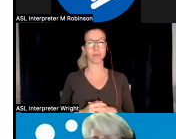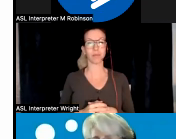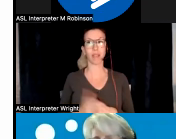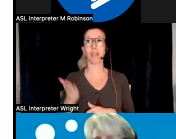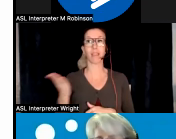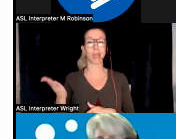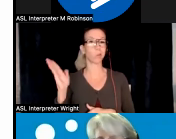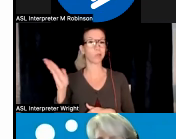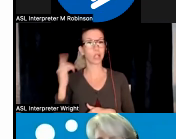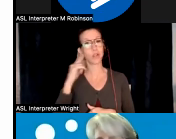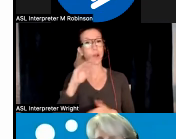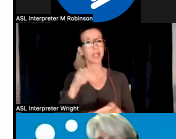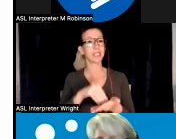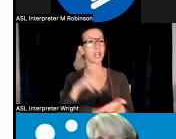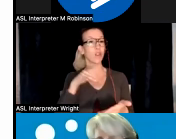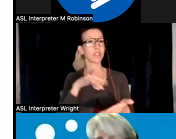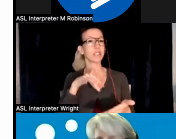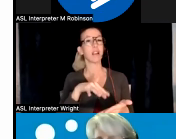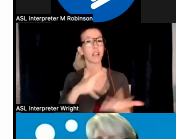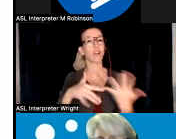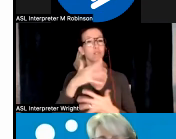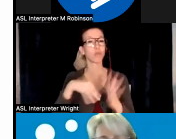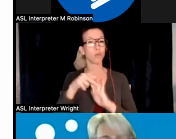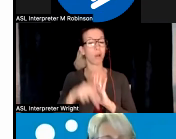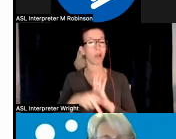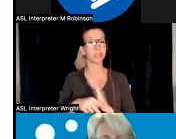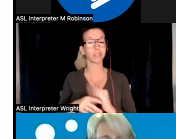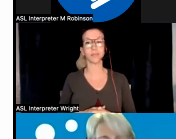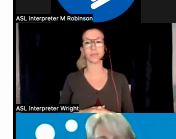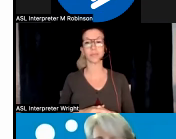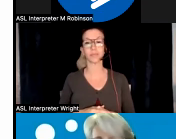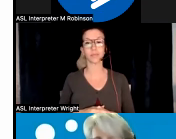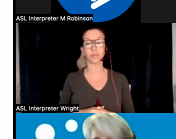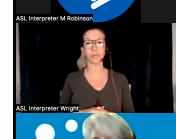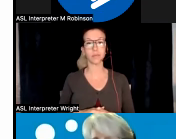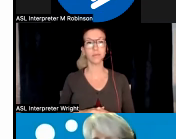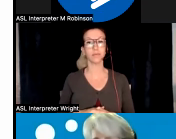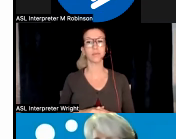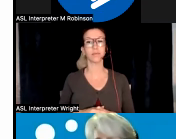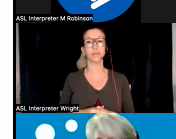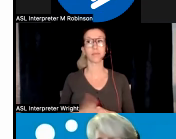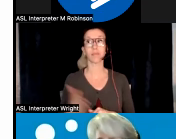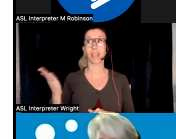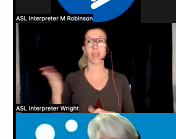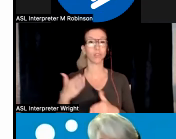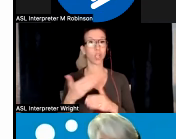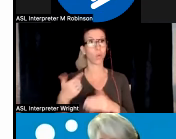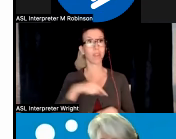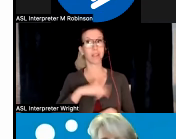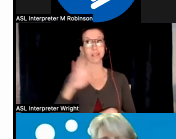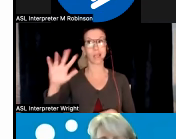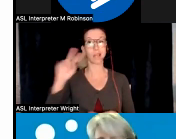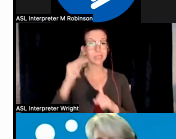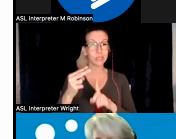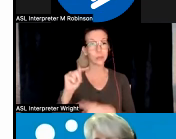for the Study of Social Policy. And we will have them share with us some insight,